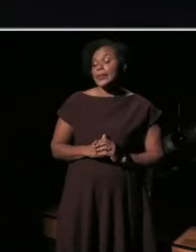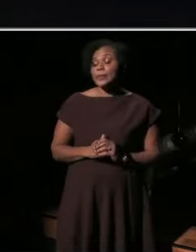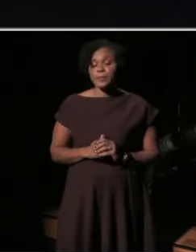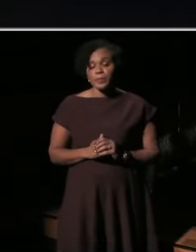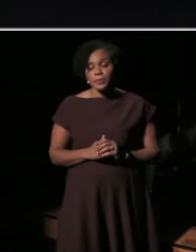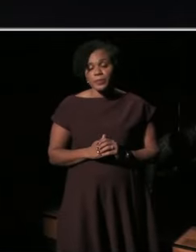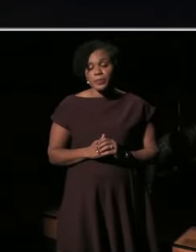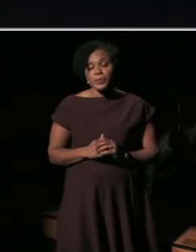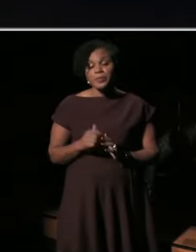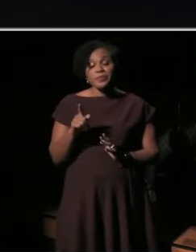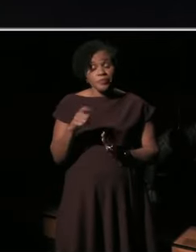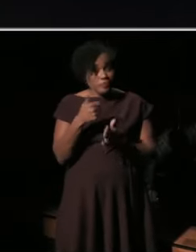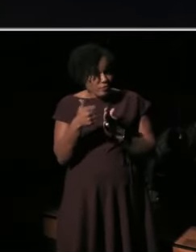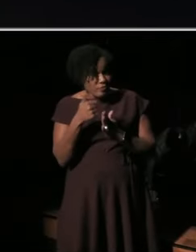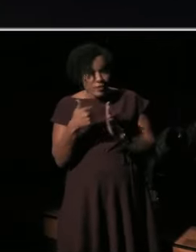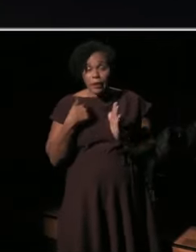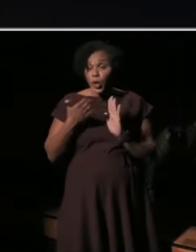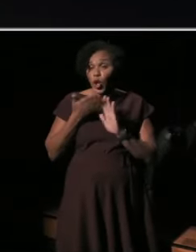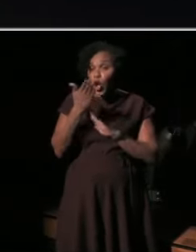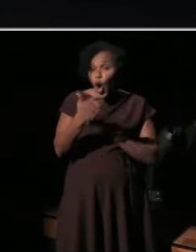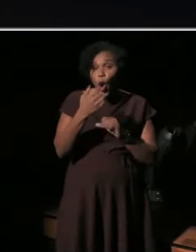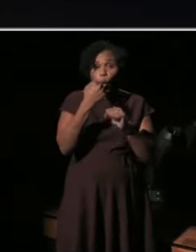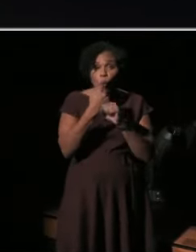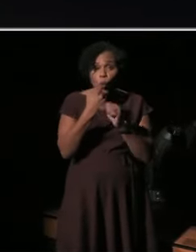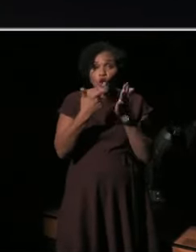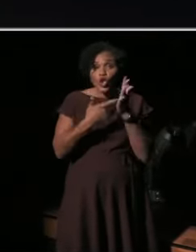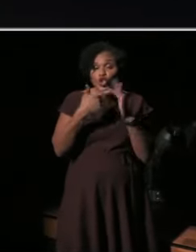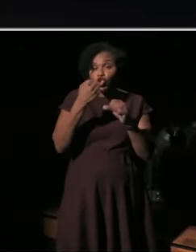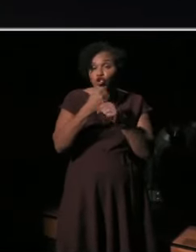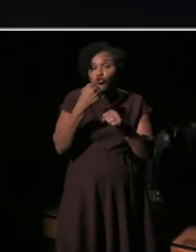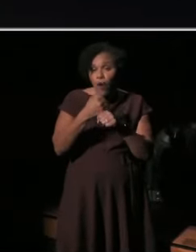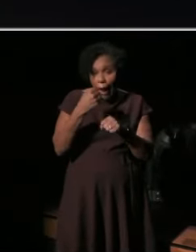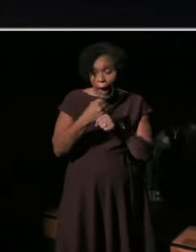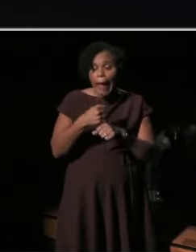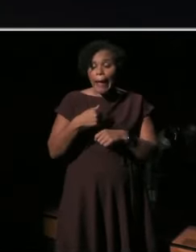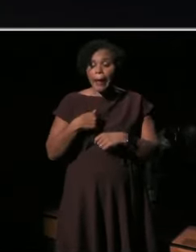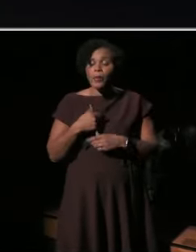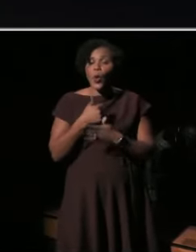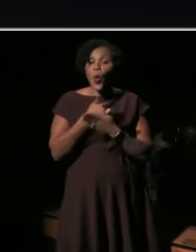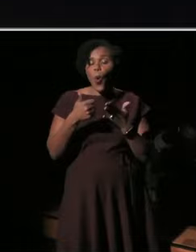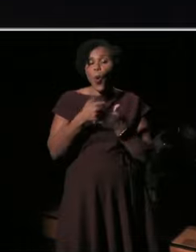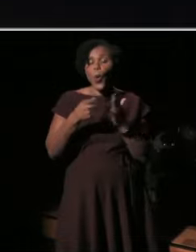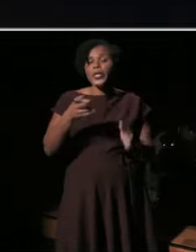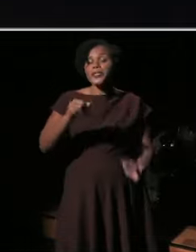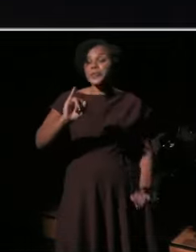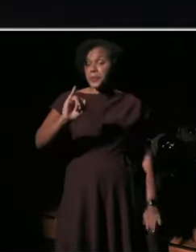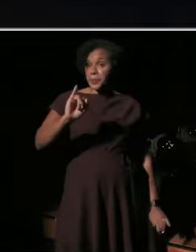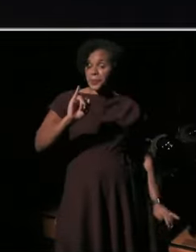time I go into Greg's, I put my pinky out.